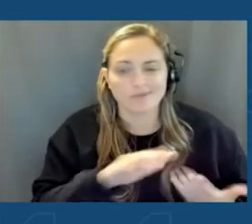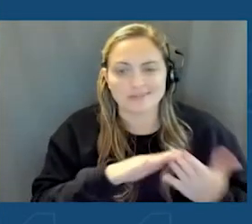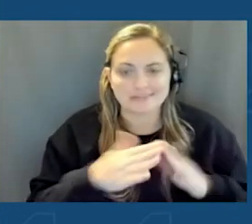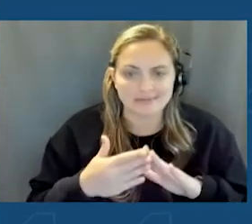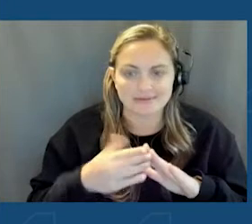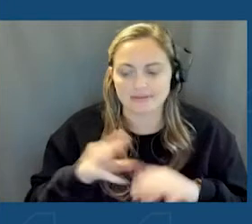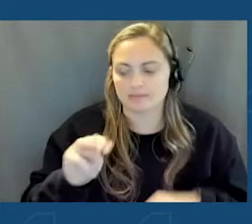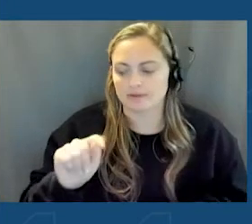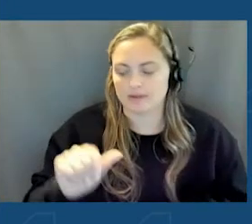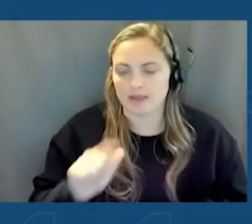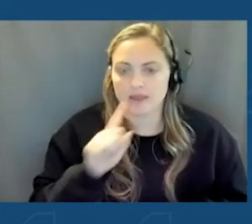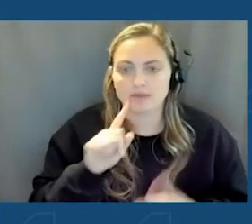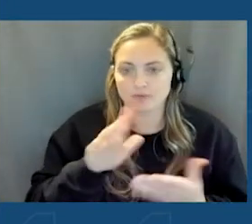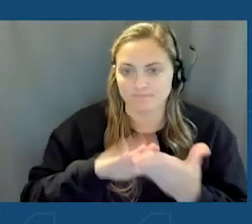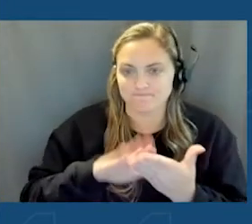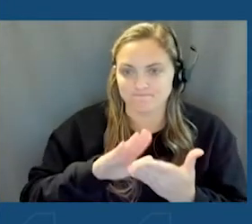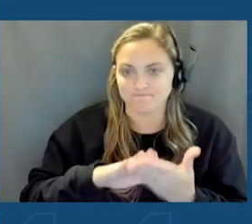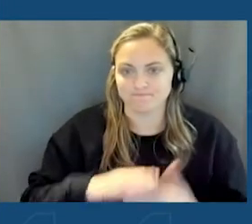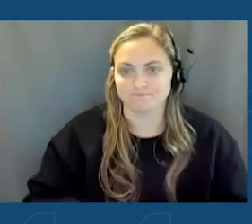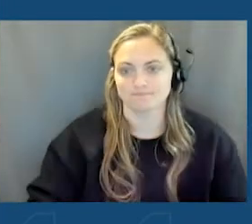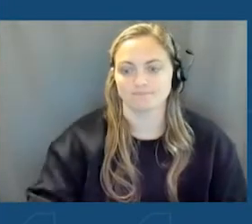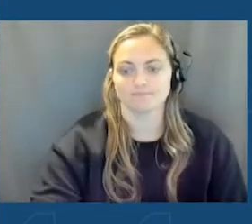let's give him a round of applause.